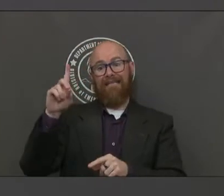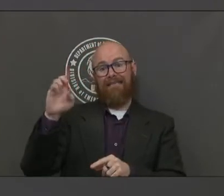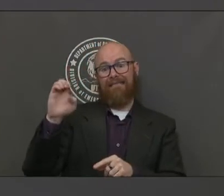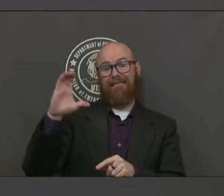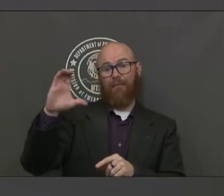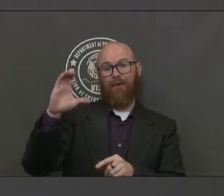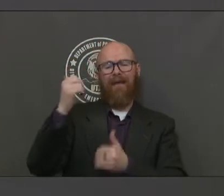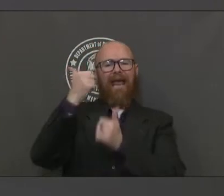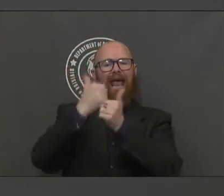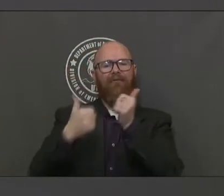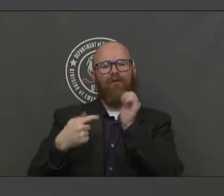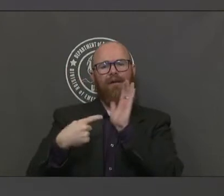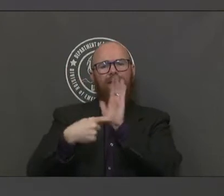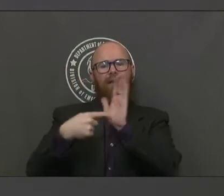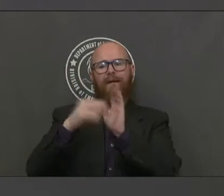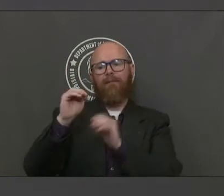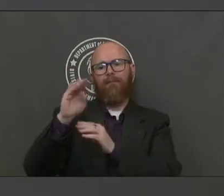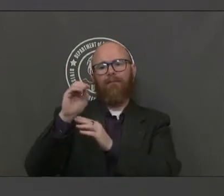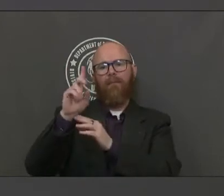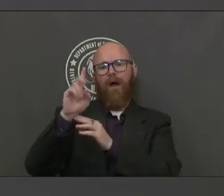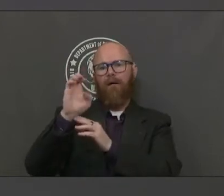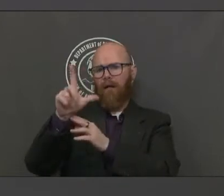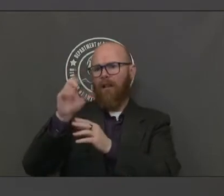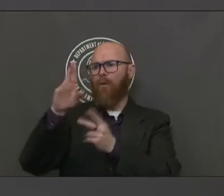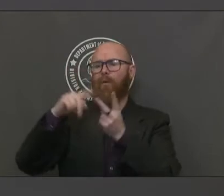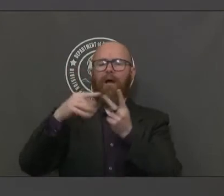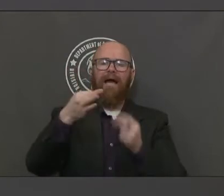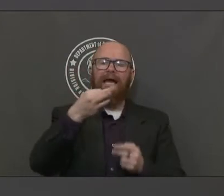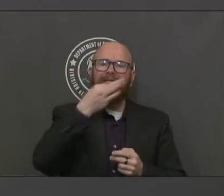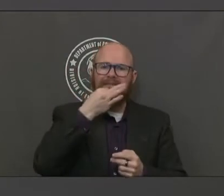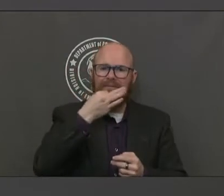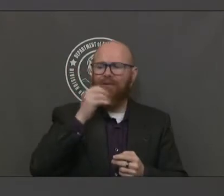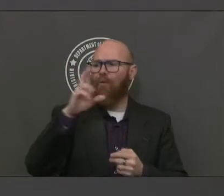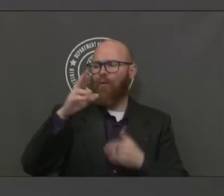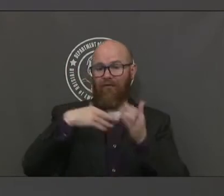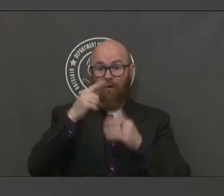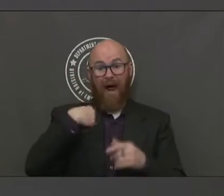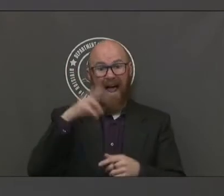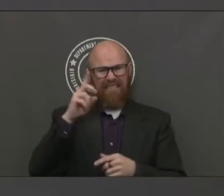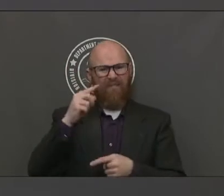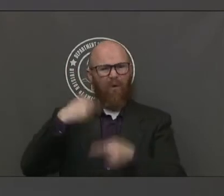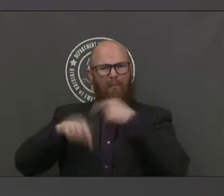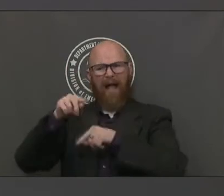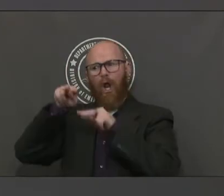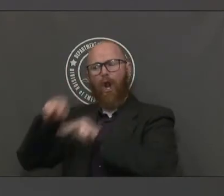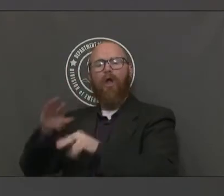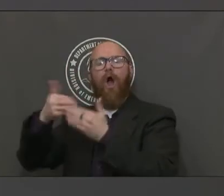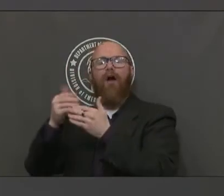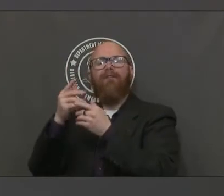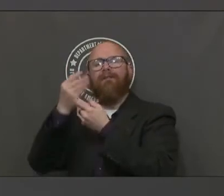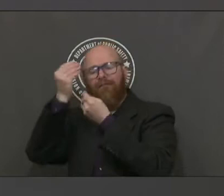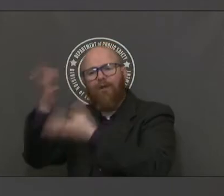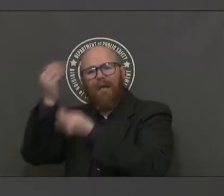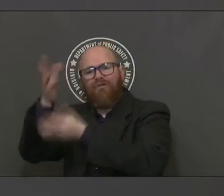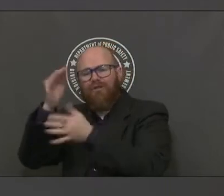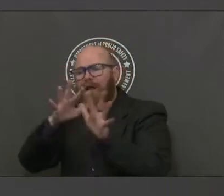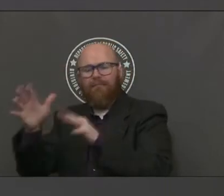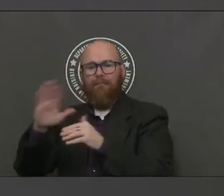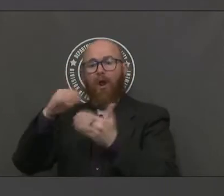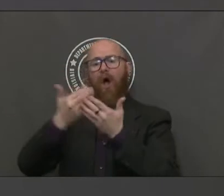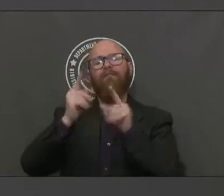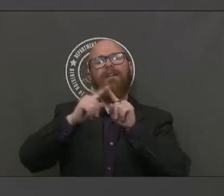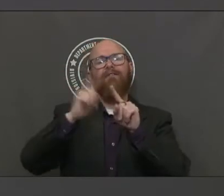of this disease, every single expert. I did this. I went back and looked. All of those models